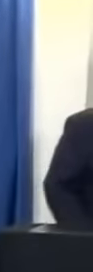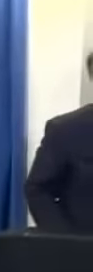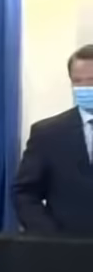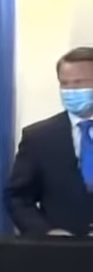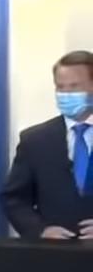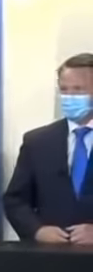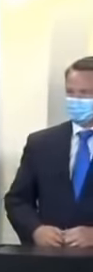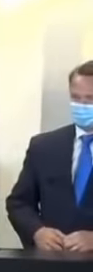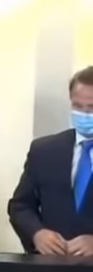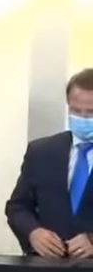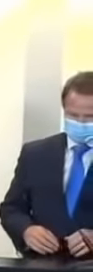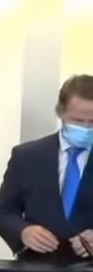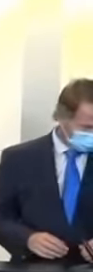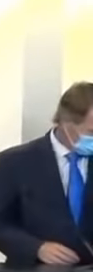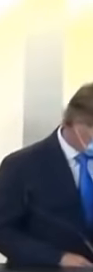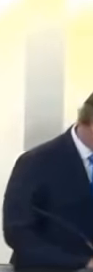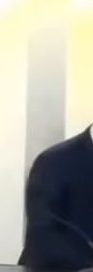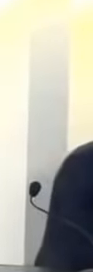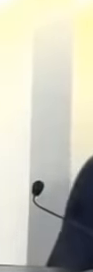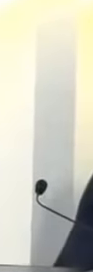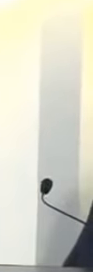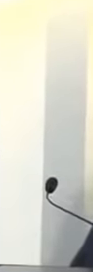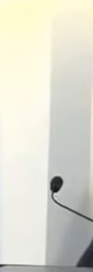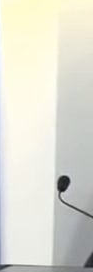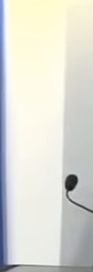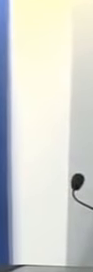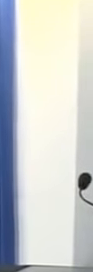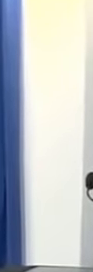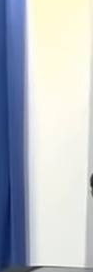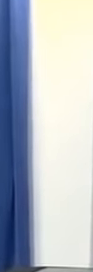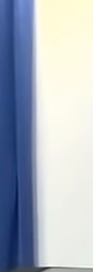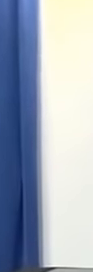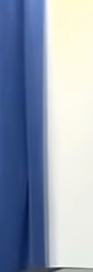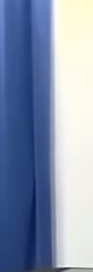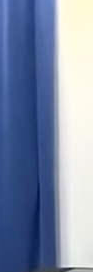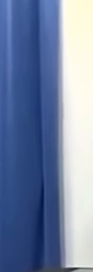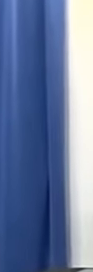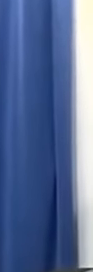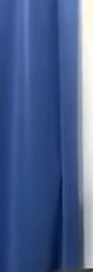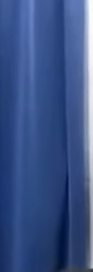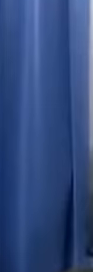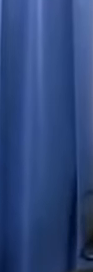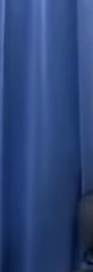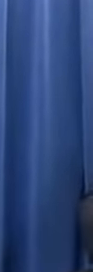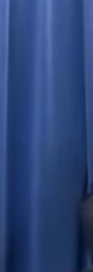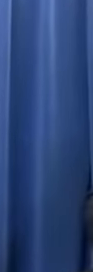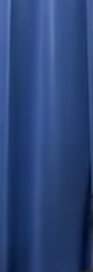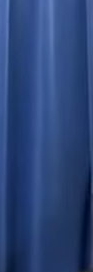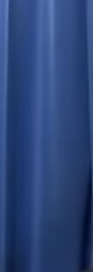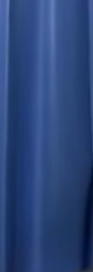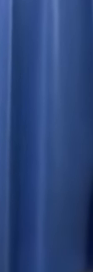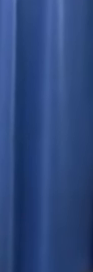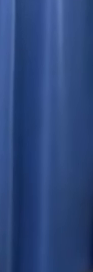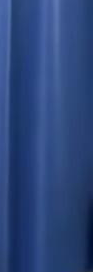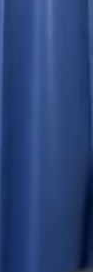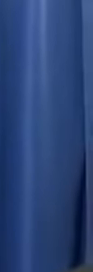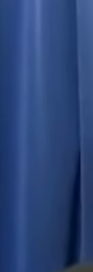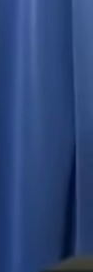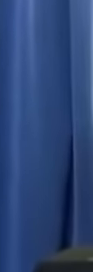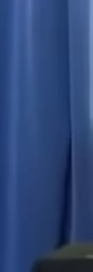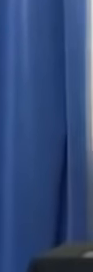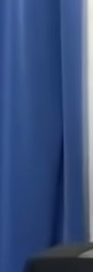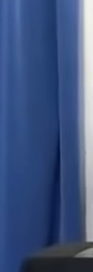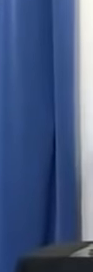see what he says about whether or not this represents any kind of spike or just more testing. All right, Jeff, let's find out right now. Here's the